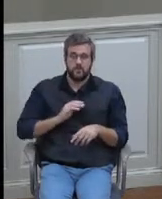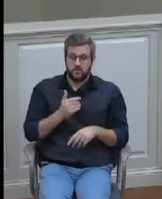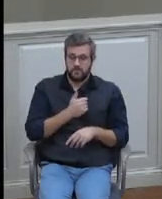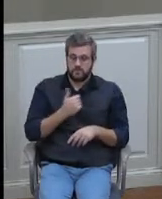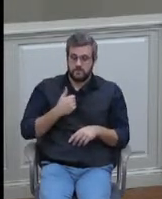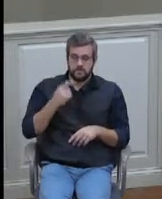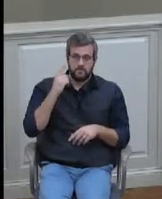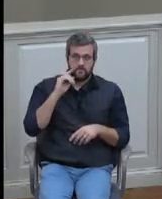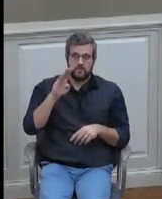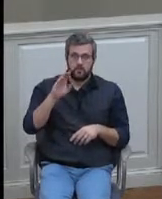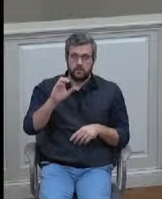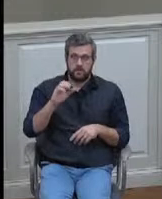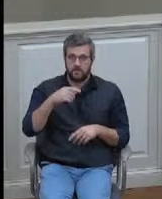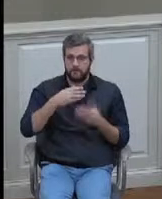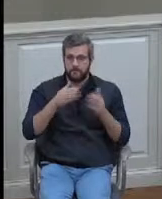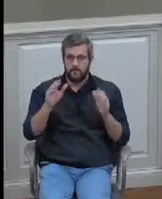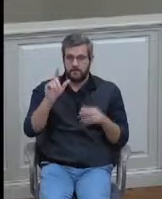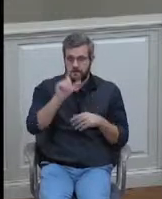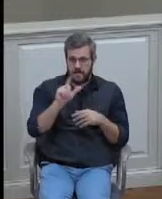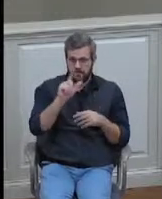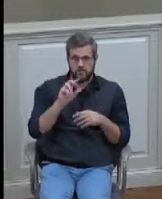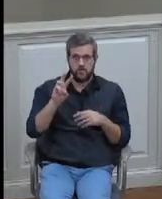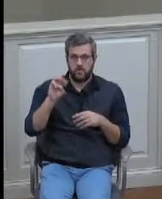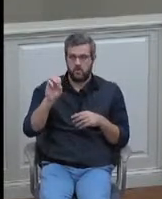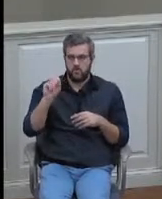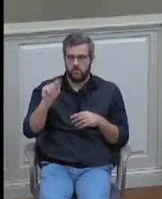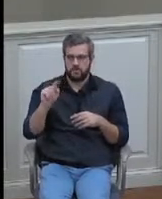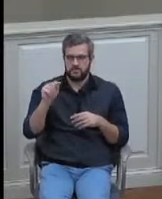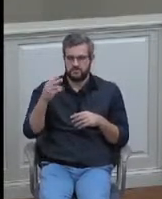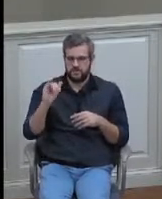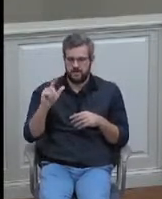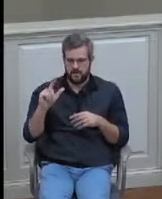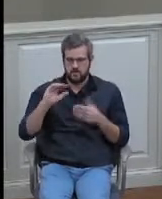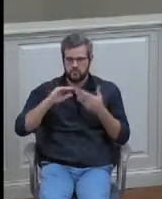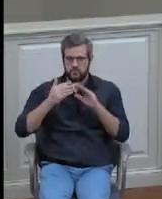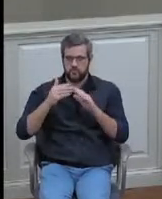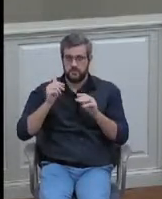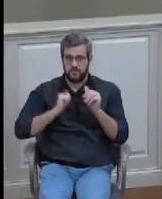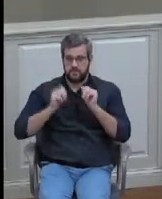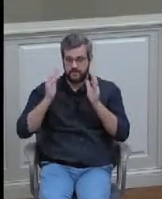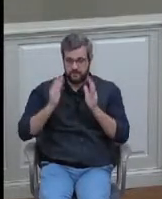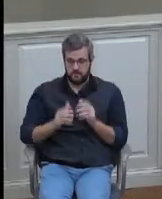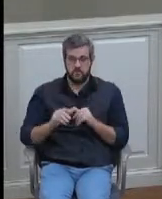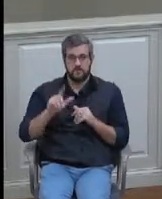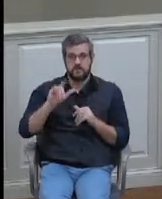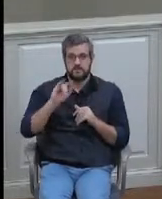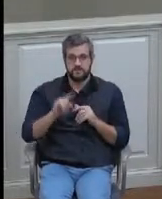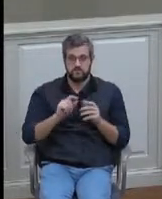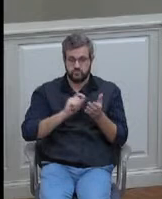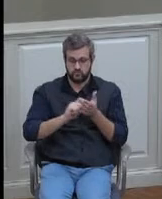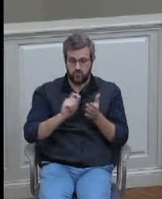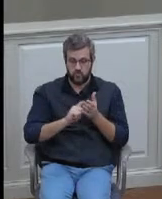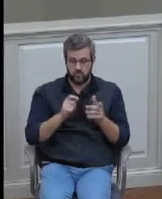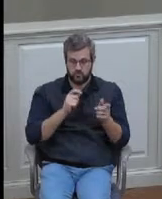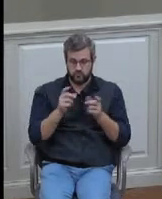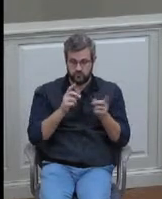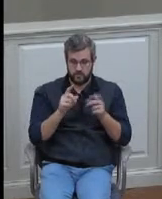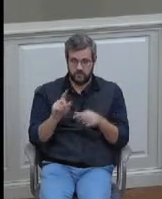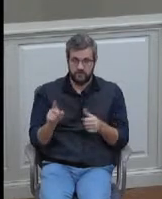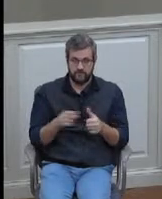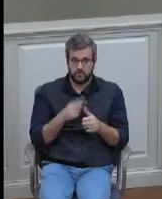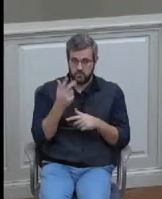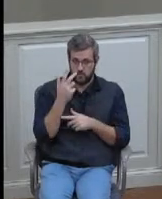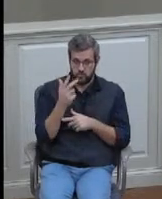County Public Library and the West T Hill Community Theater. And whereas Liz Orndorff wrote and directed the first 3